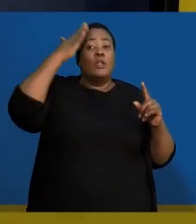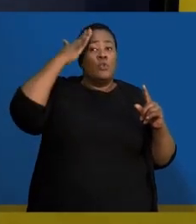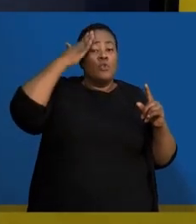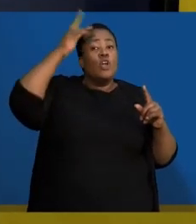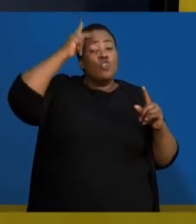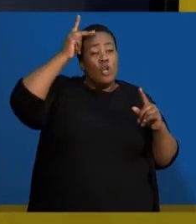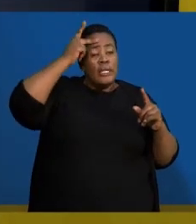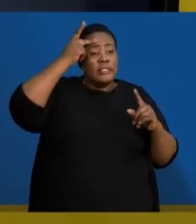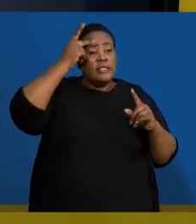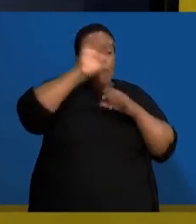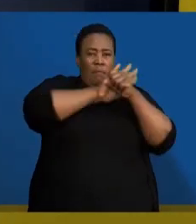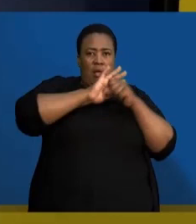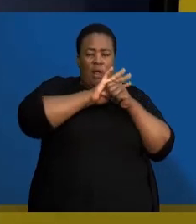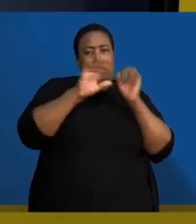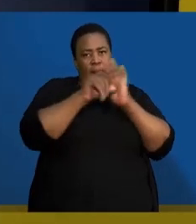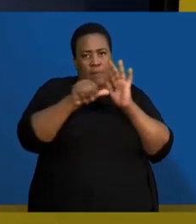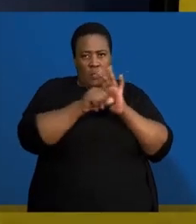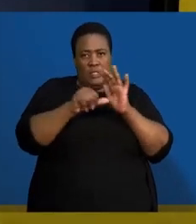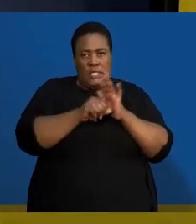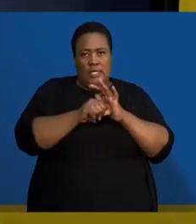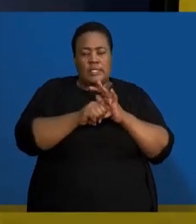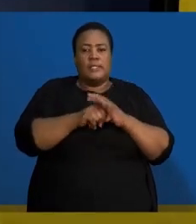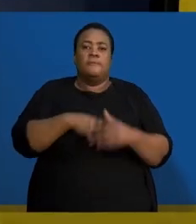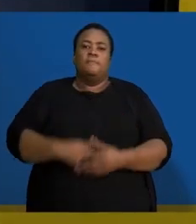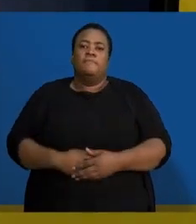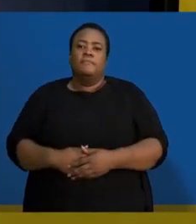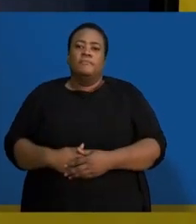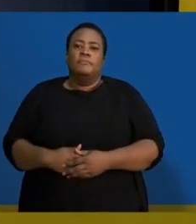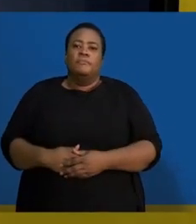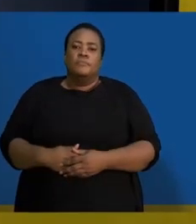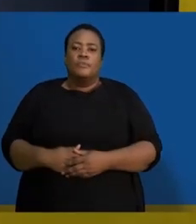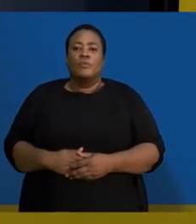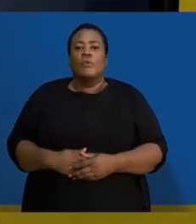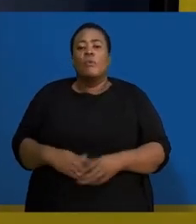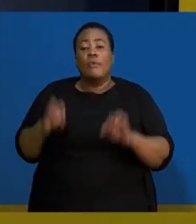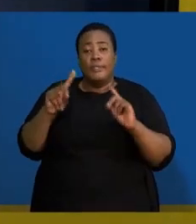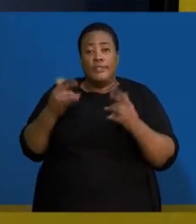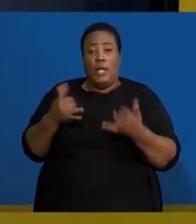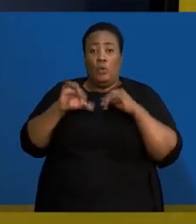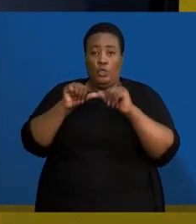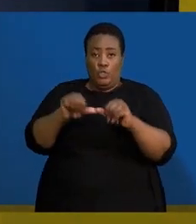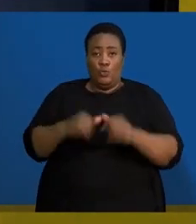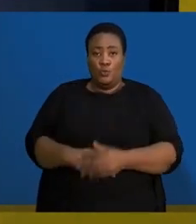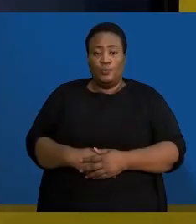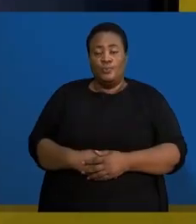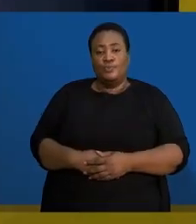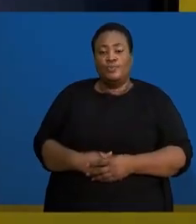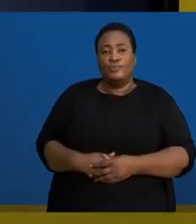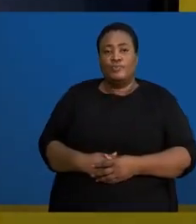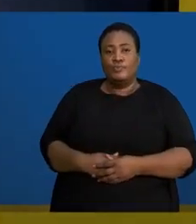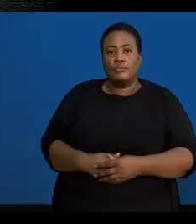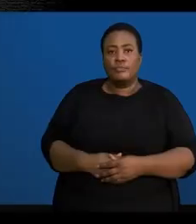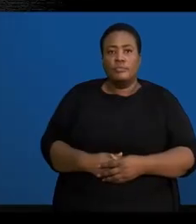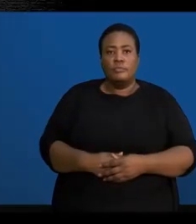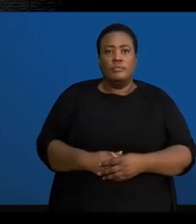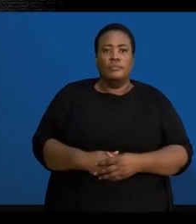see what the cartoonist is trying to say here. Okay, now let's move on to the question to see if you've understood how to